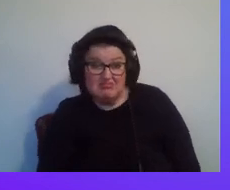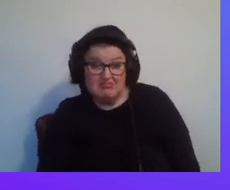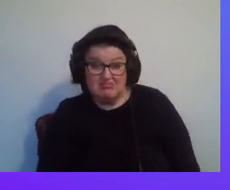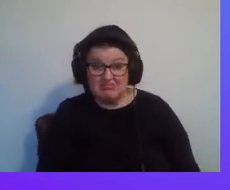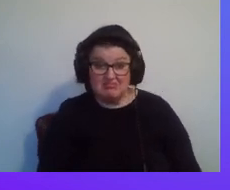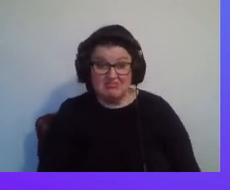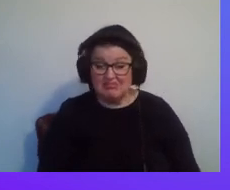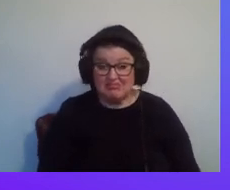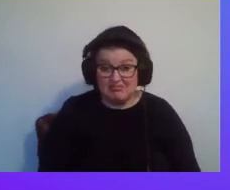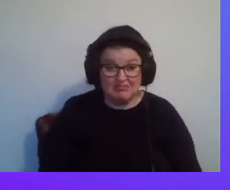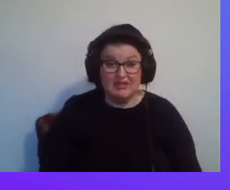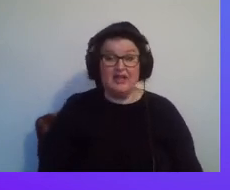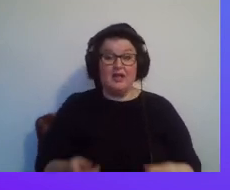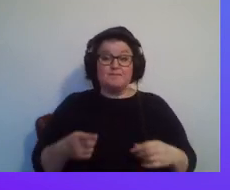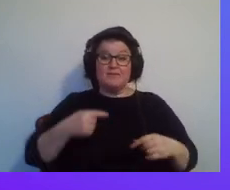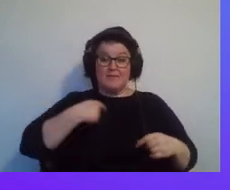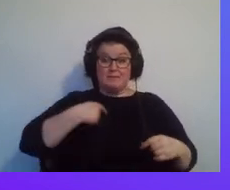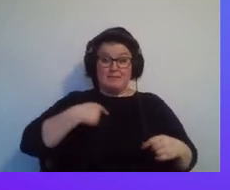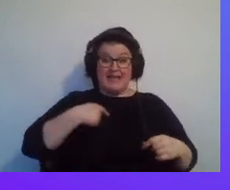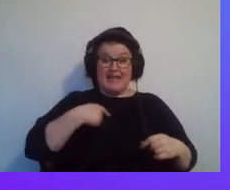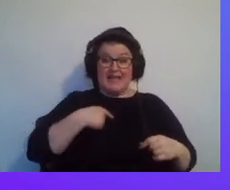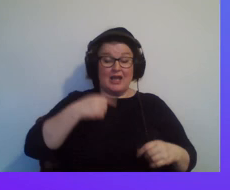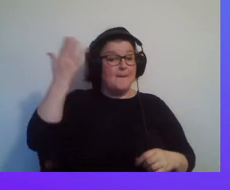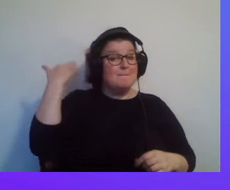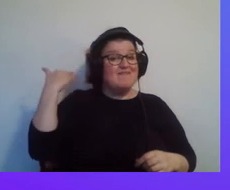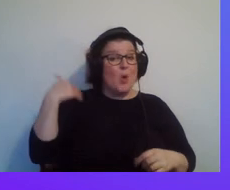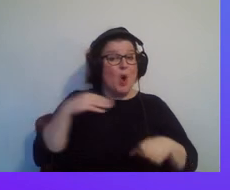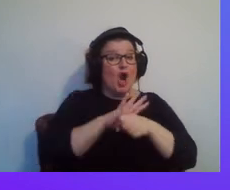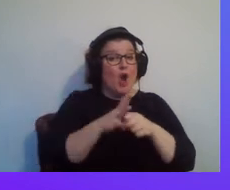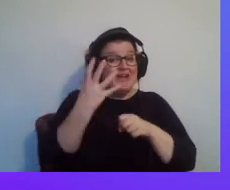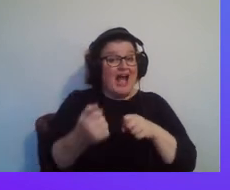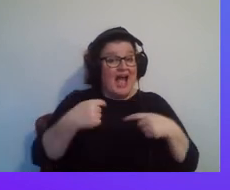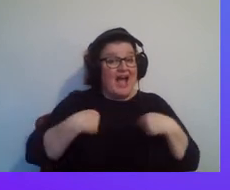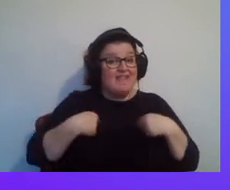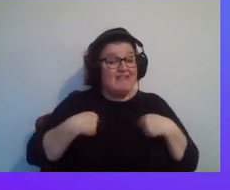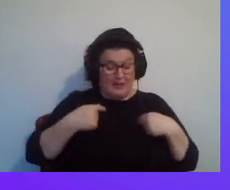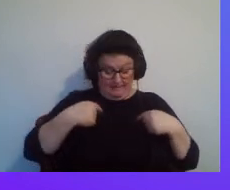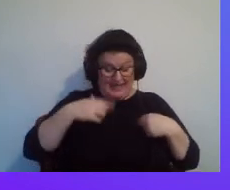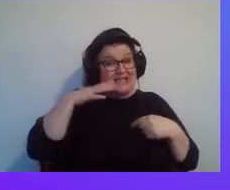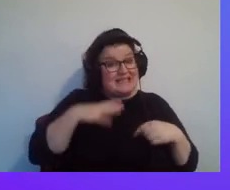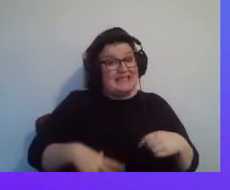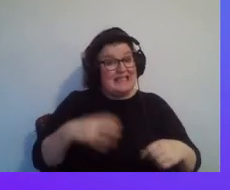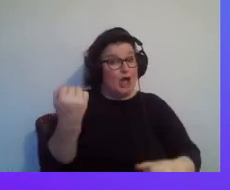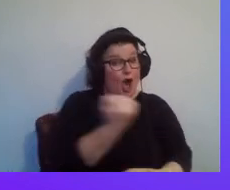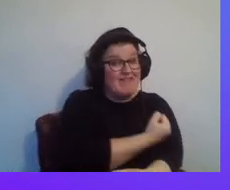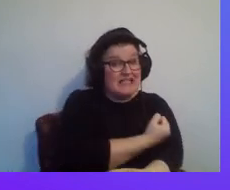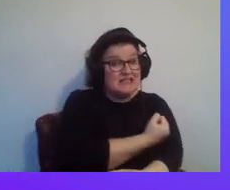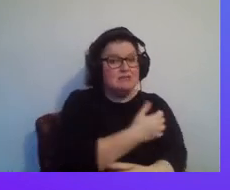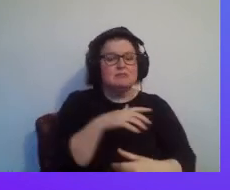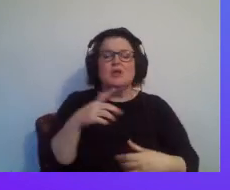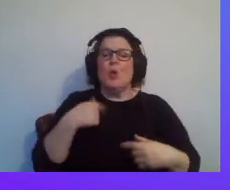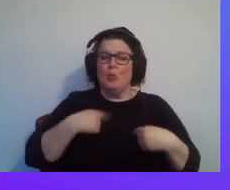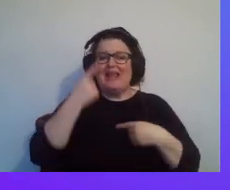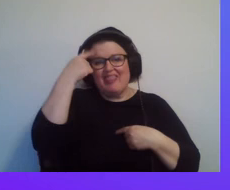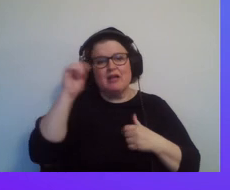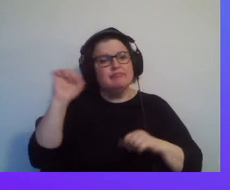If I've had COVID, do I need to have the vaccine? We are recommending that people have the vaccine, even if